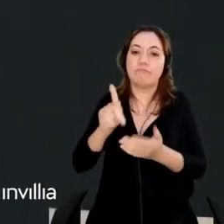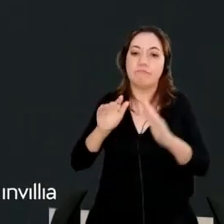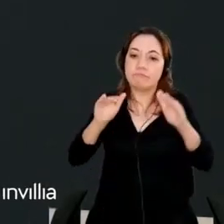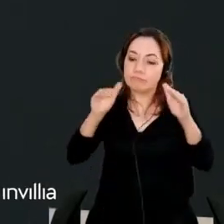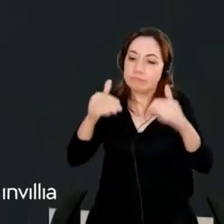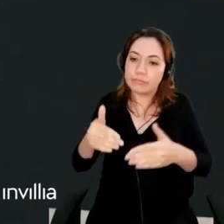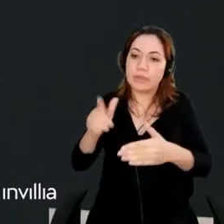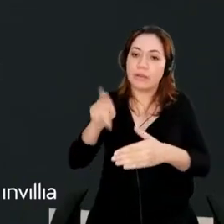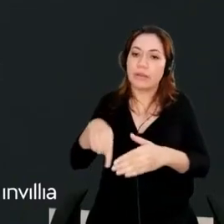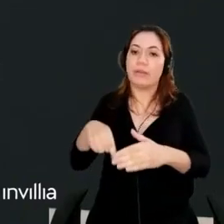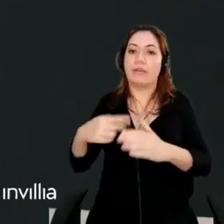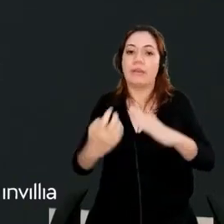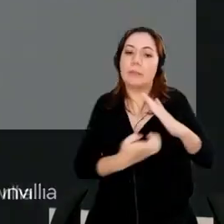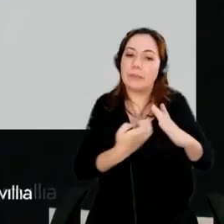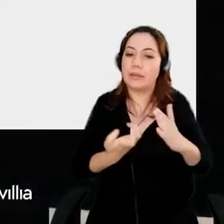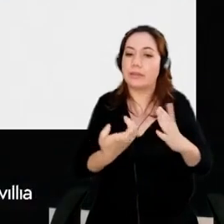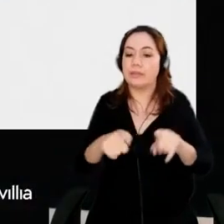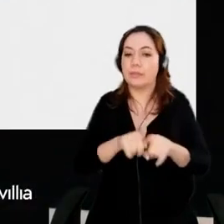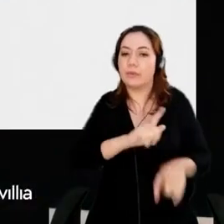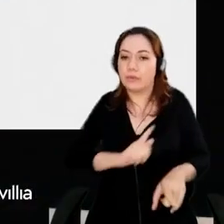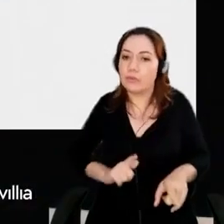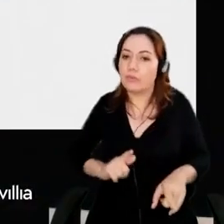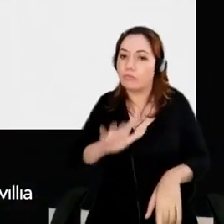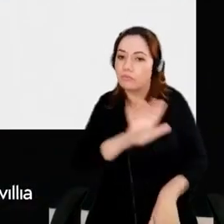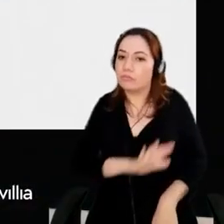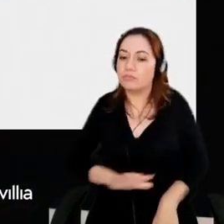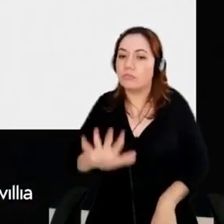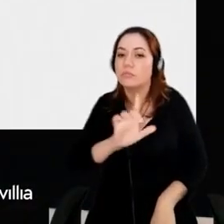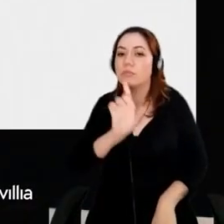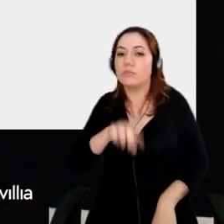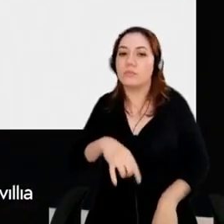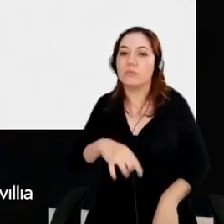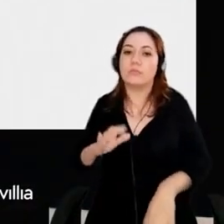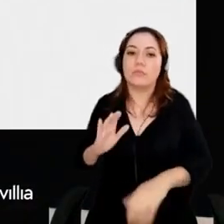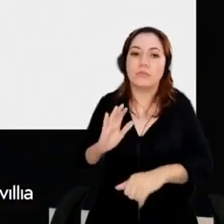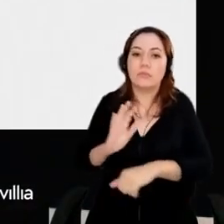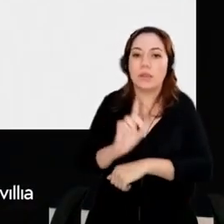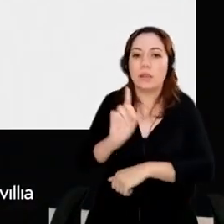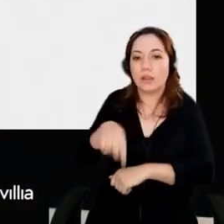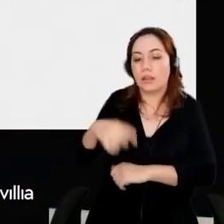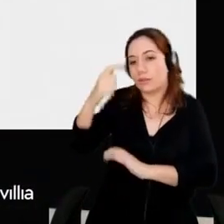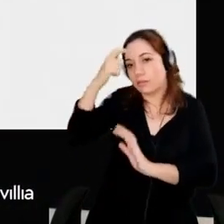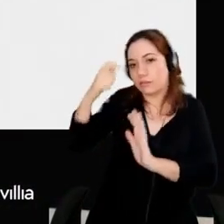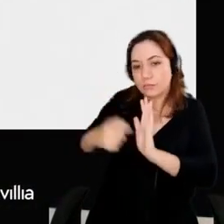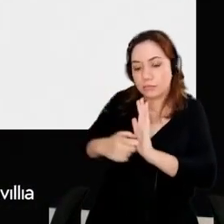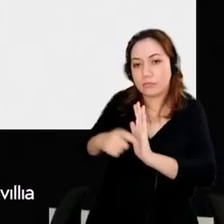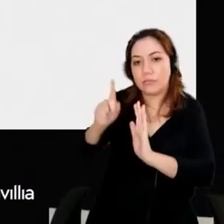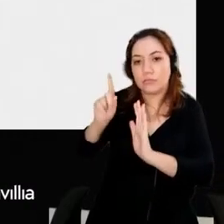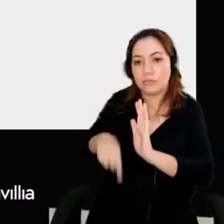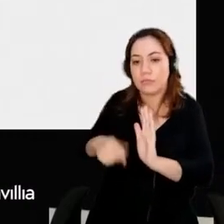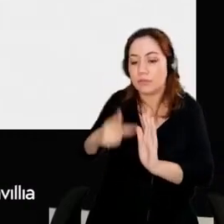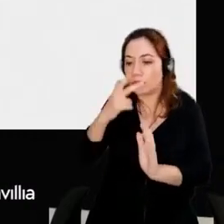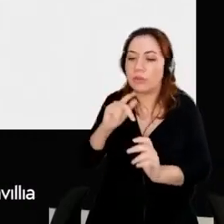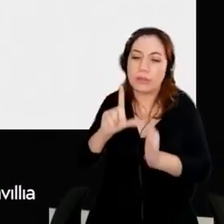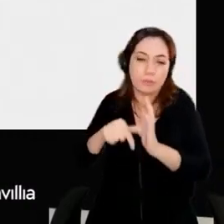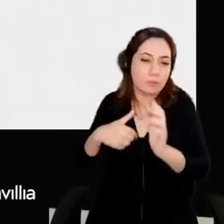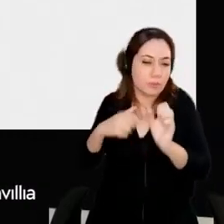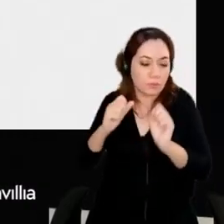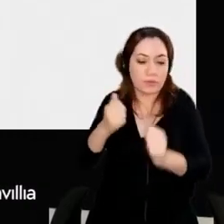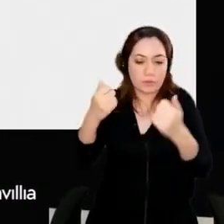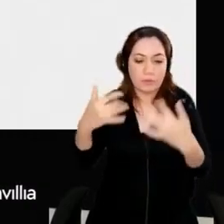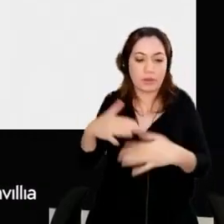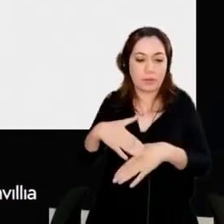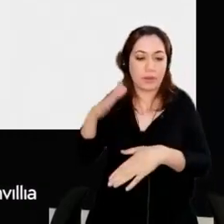world unlock value from AI. Later on, I can talk a little bit about some of the work that we do.